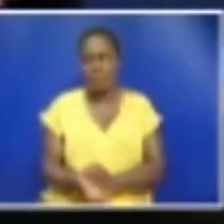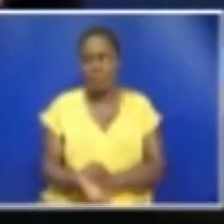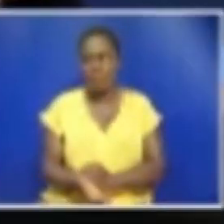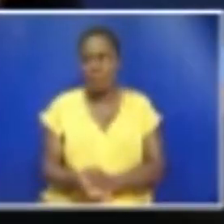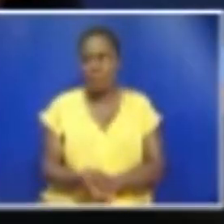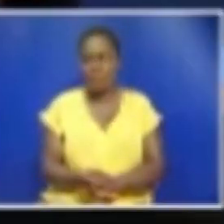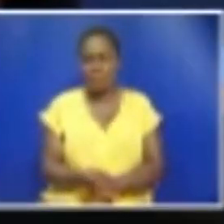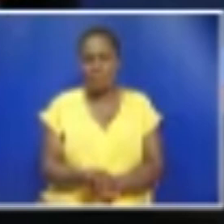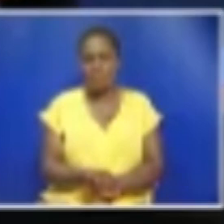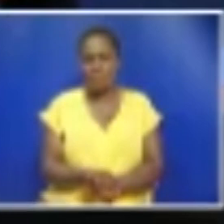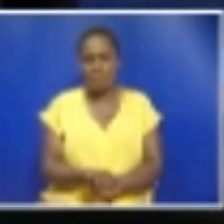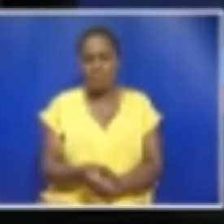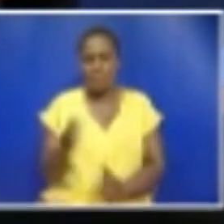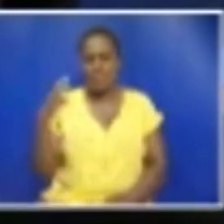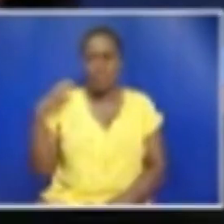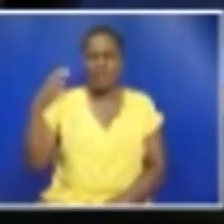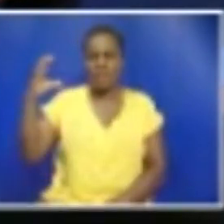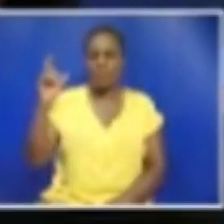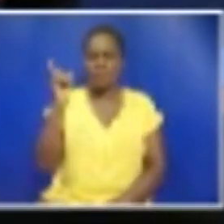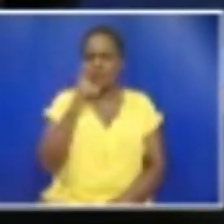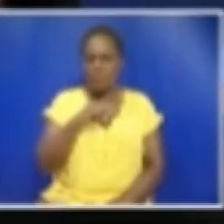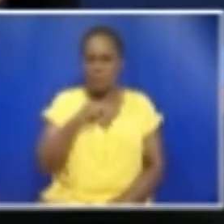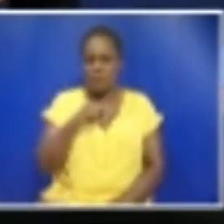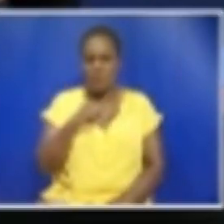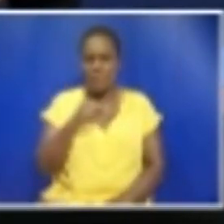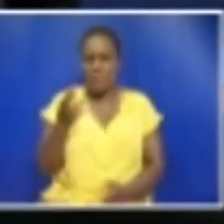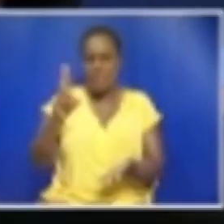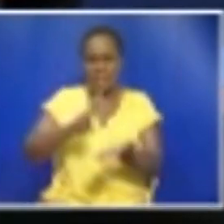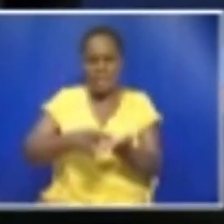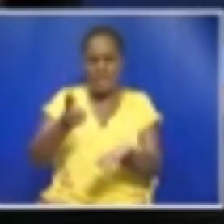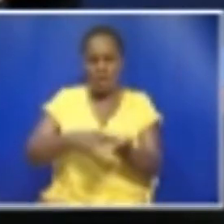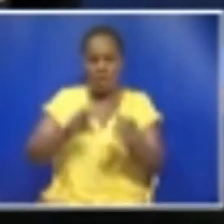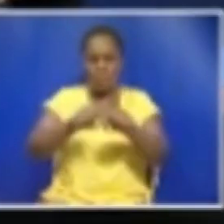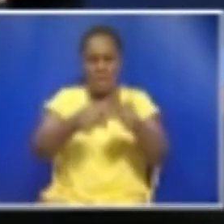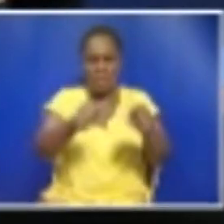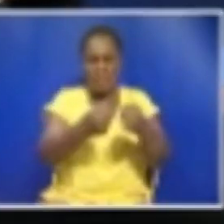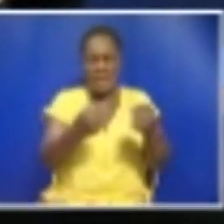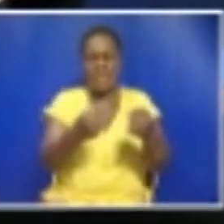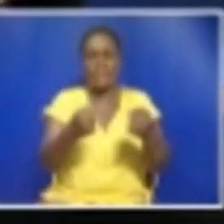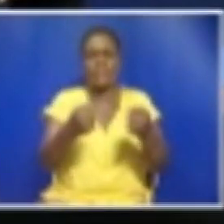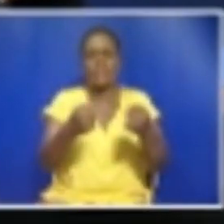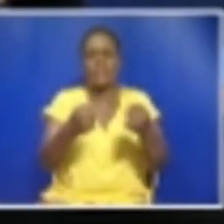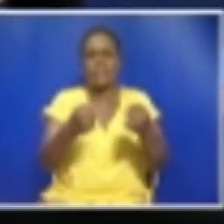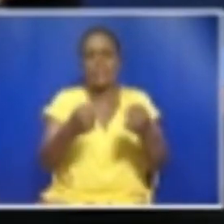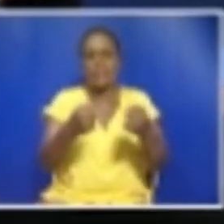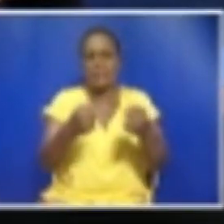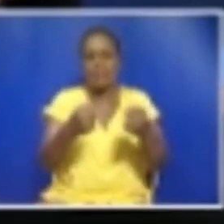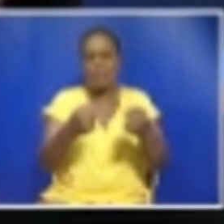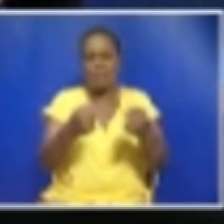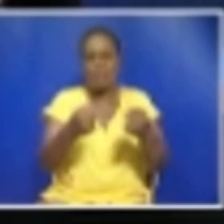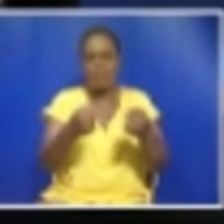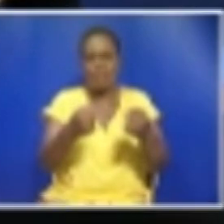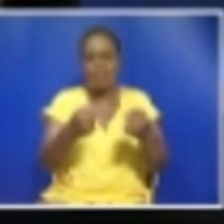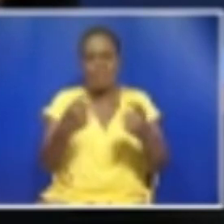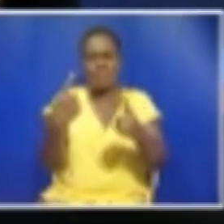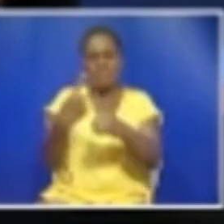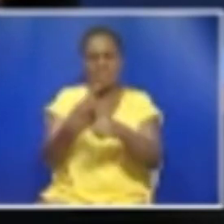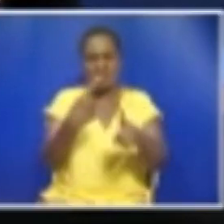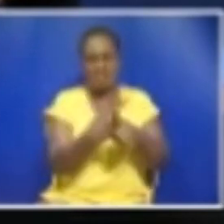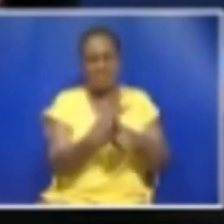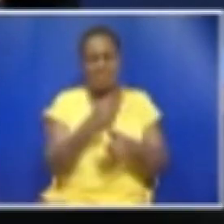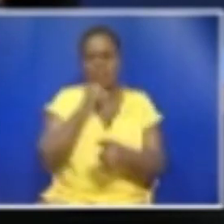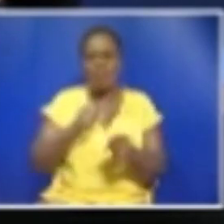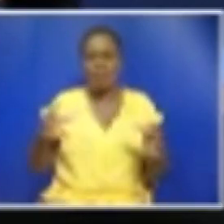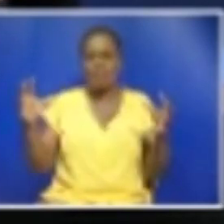Nairobi Level 3 Swimming Championships ended with several meet records that had stood for a decade and beyond being shattered. Swimmers from different age groups